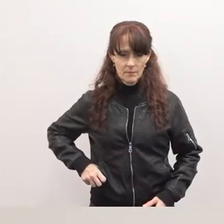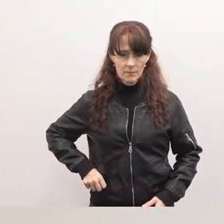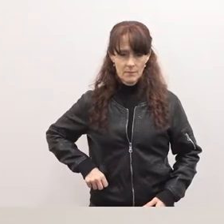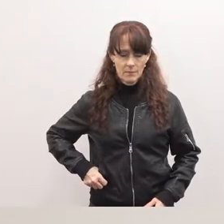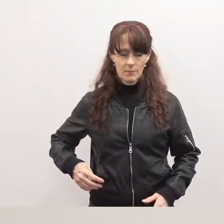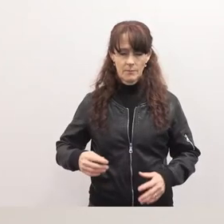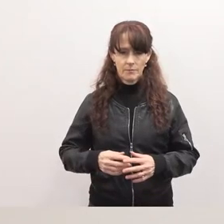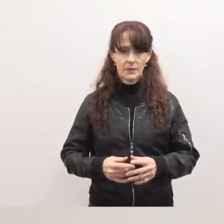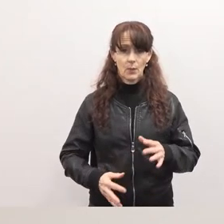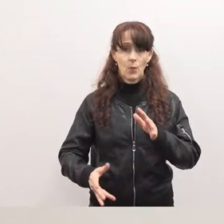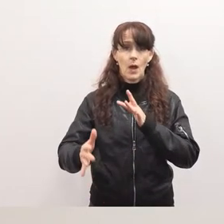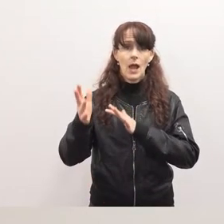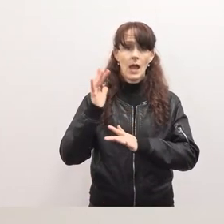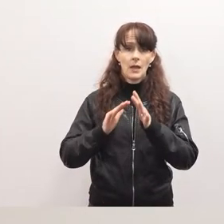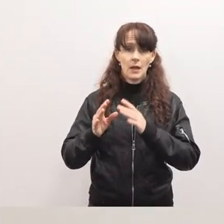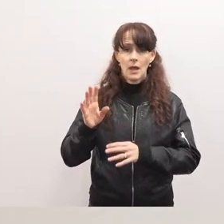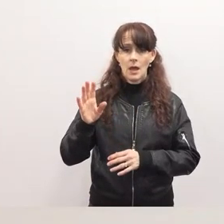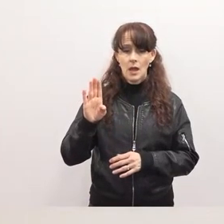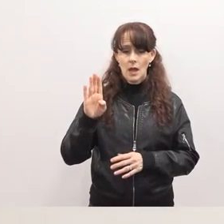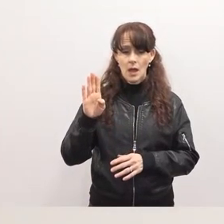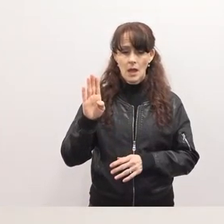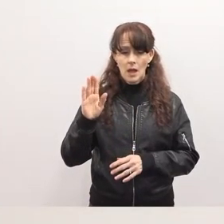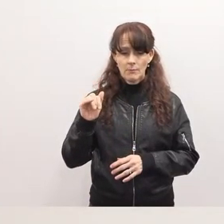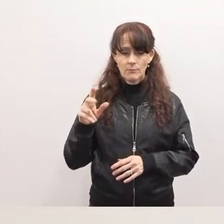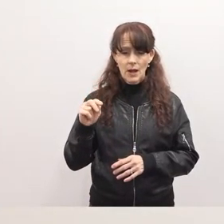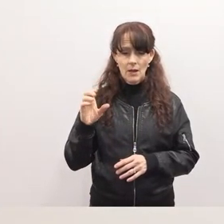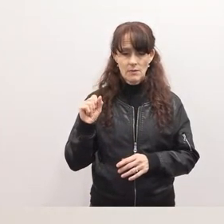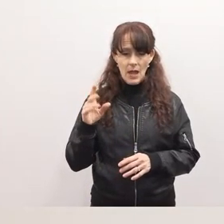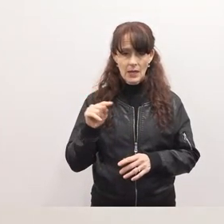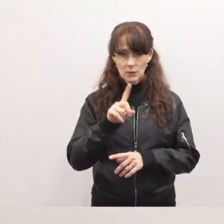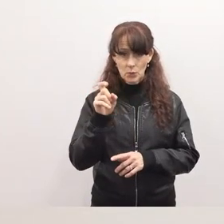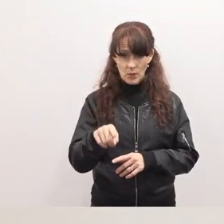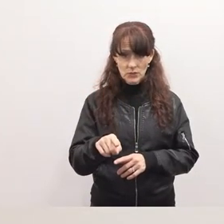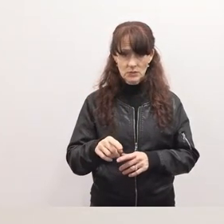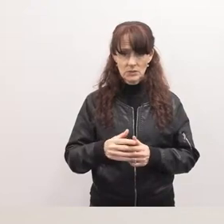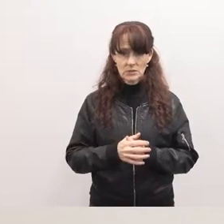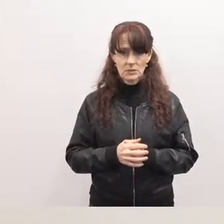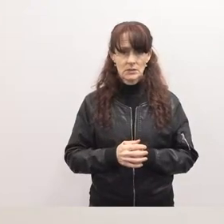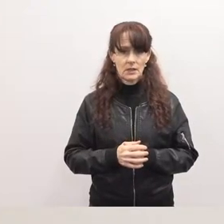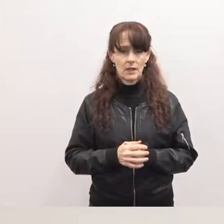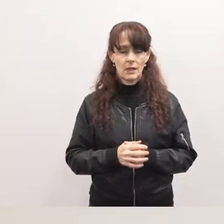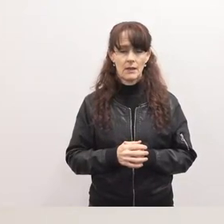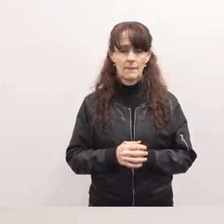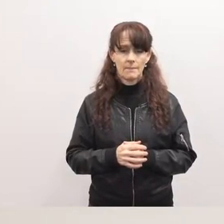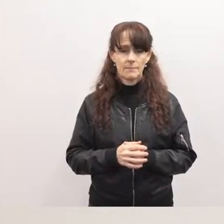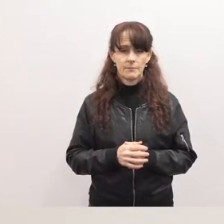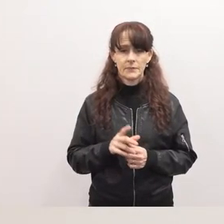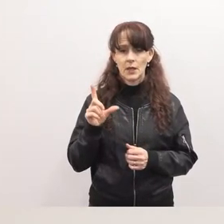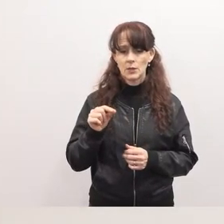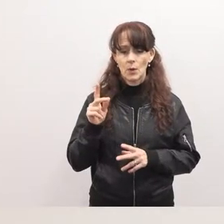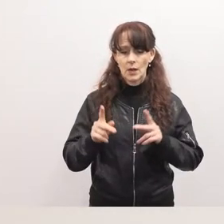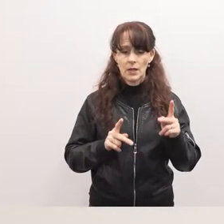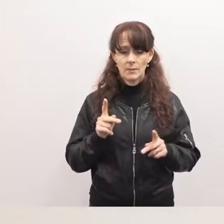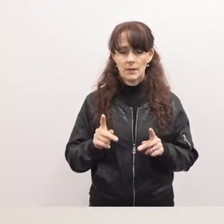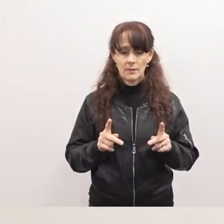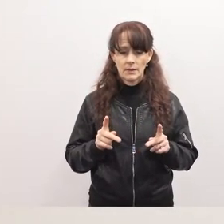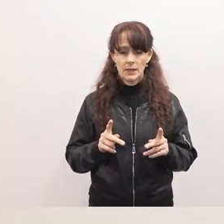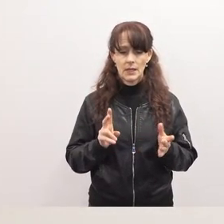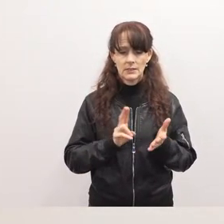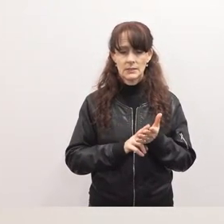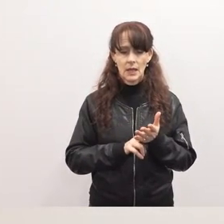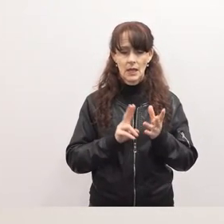This goes way back to Brown Act questions. Sure. So 20 people sign